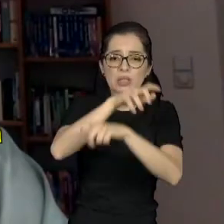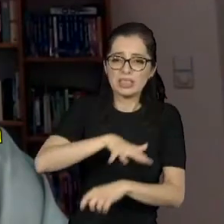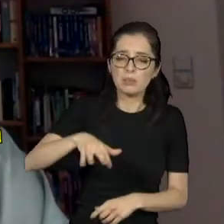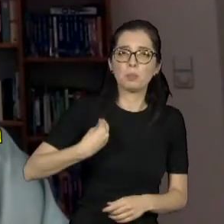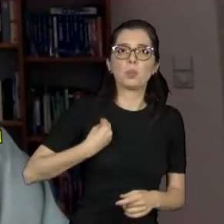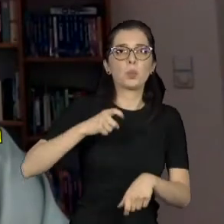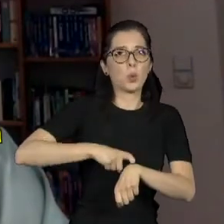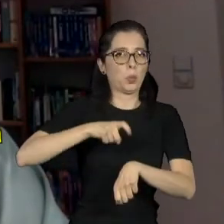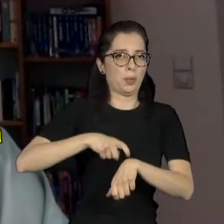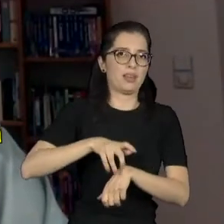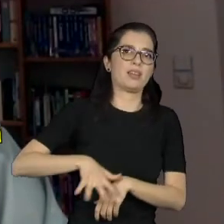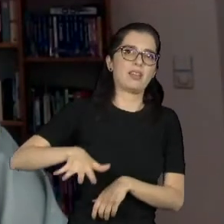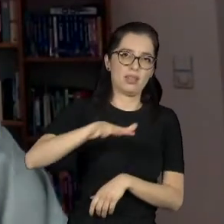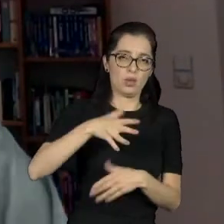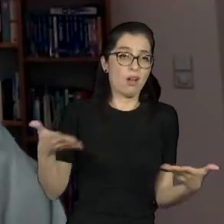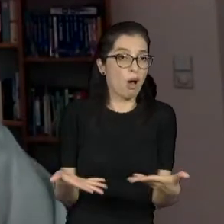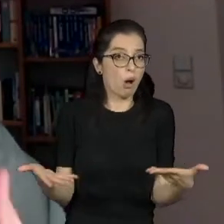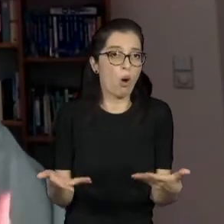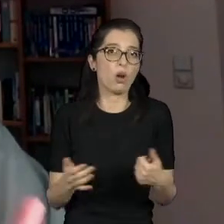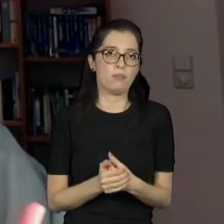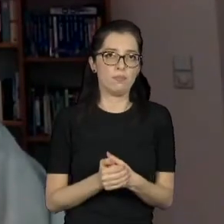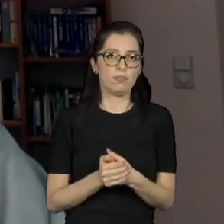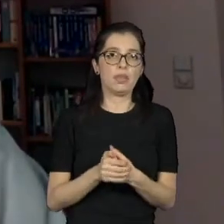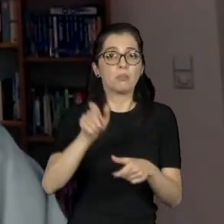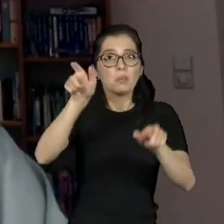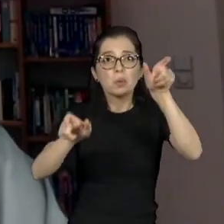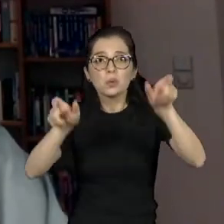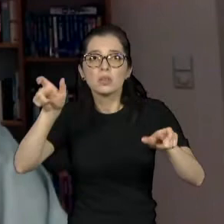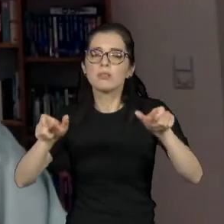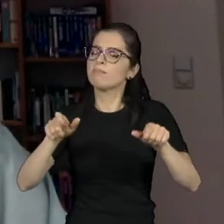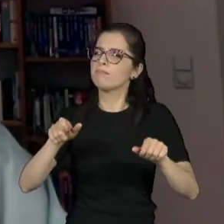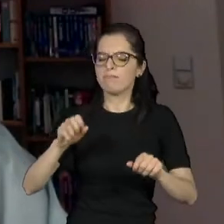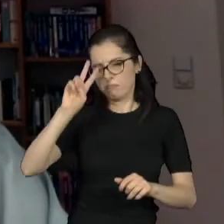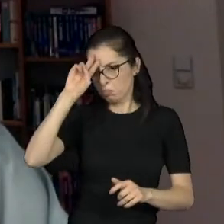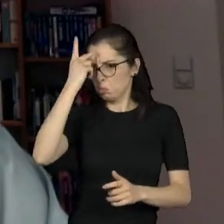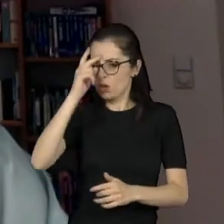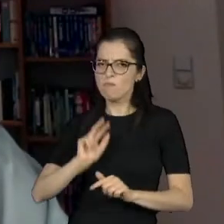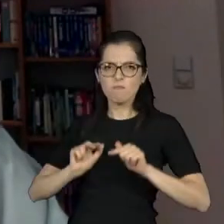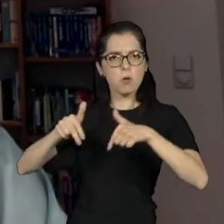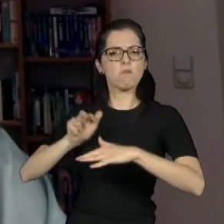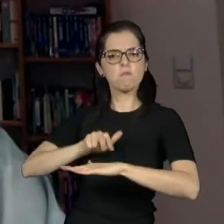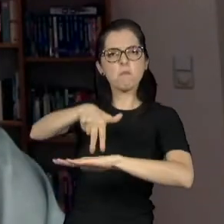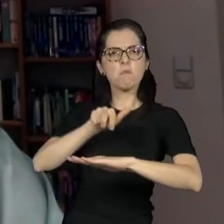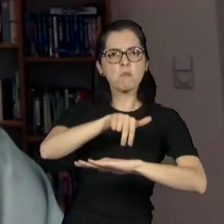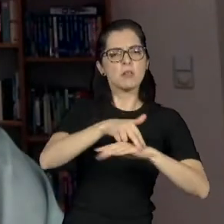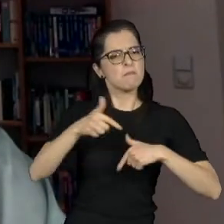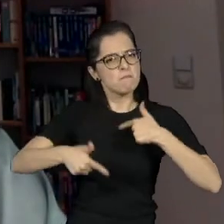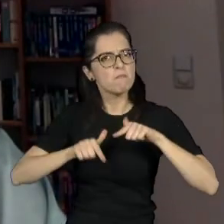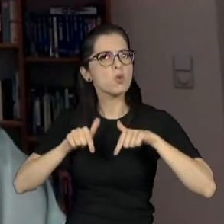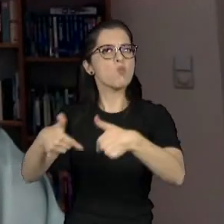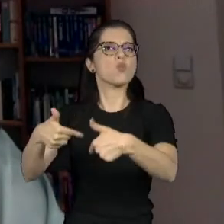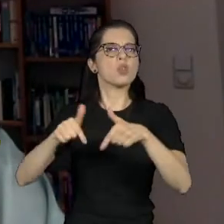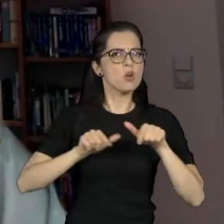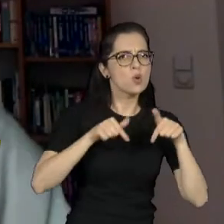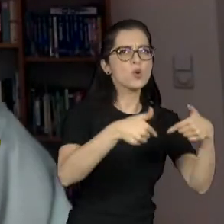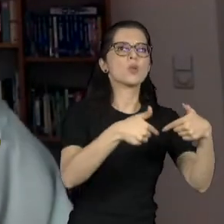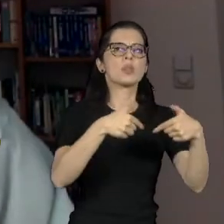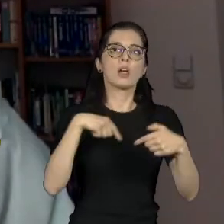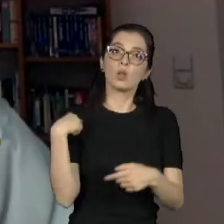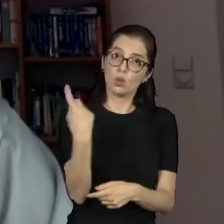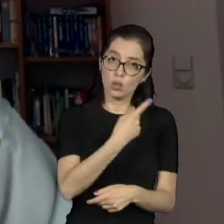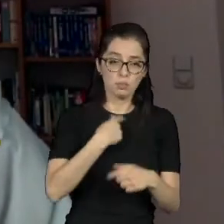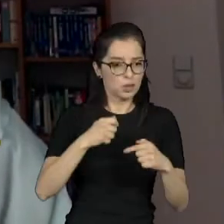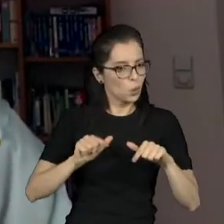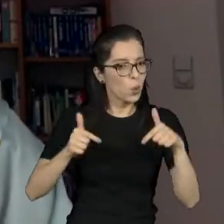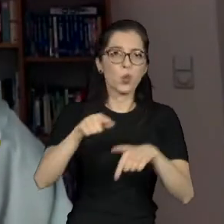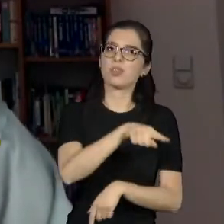are in, I think that has generated people to be engaged, and we need that